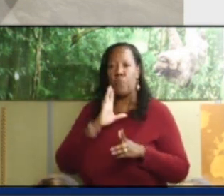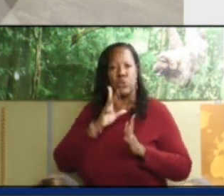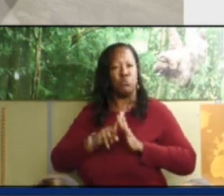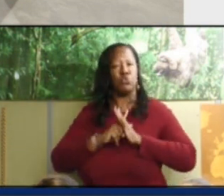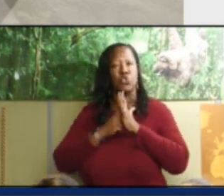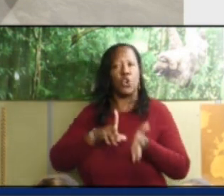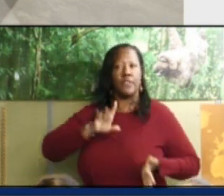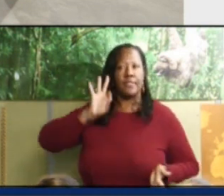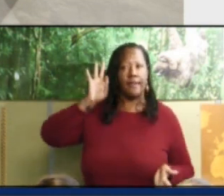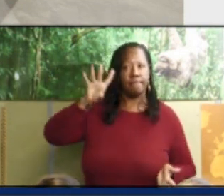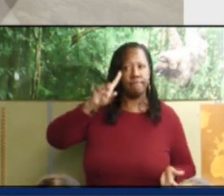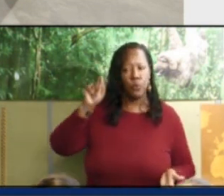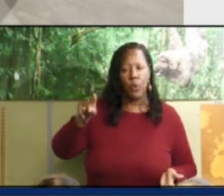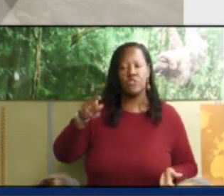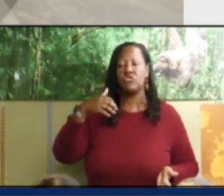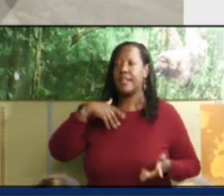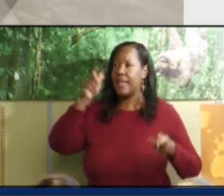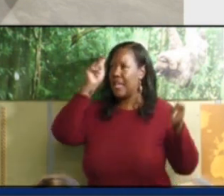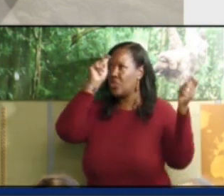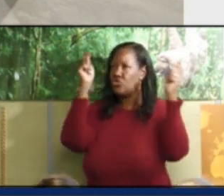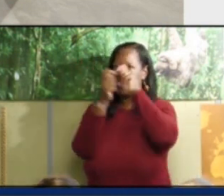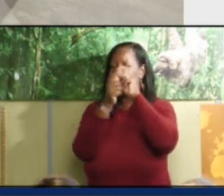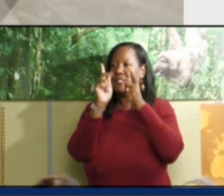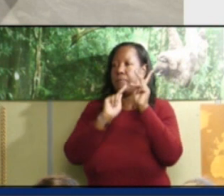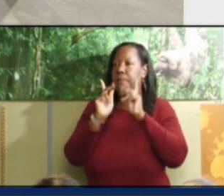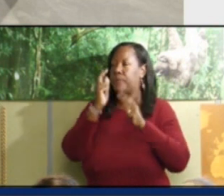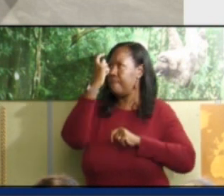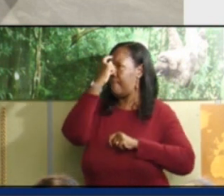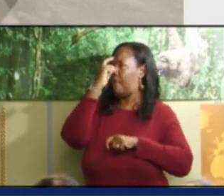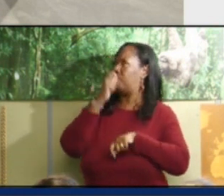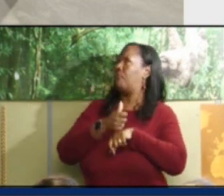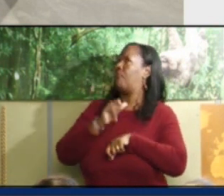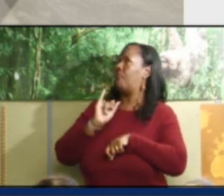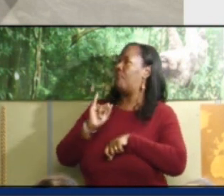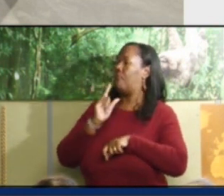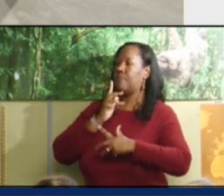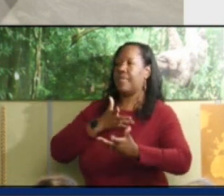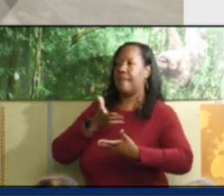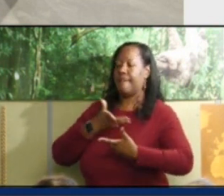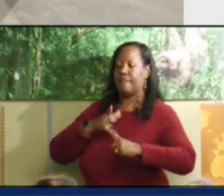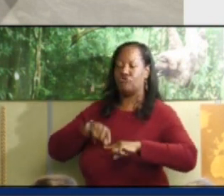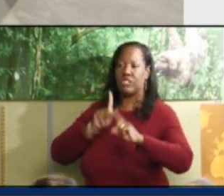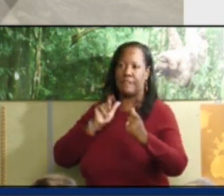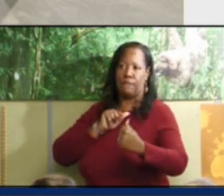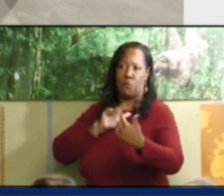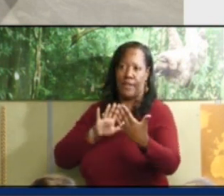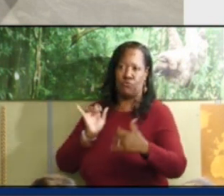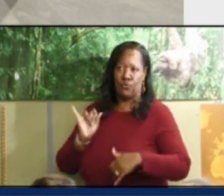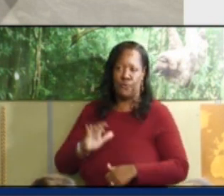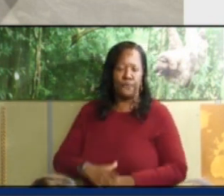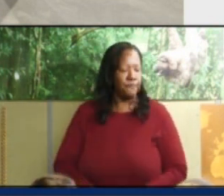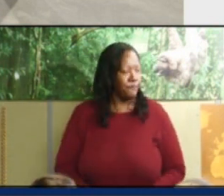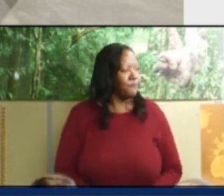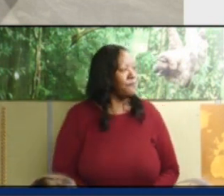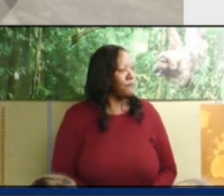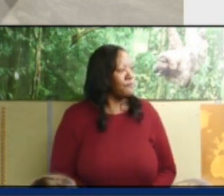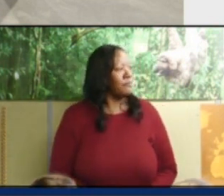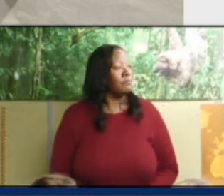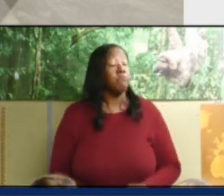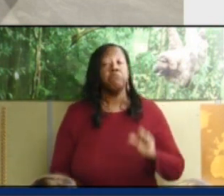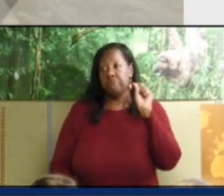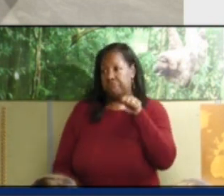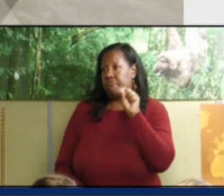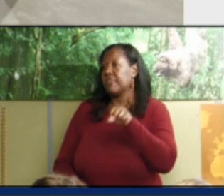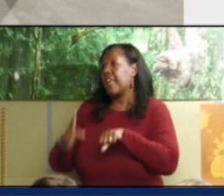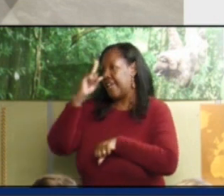it puts a different mindset in for a lot of visitors. So that sort of engages them in a different way as well. Yeah, I think sometimes it can